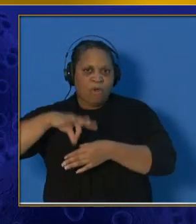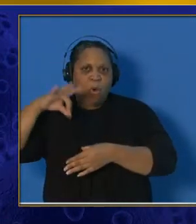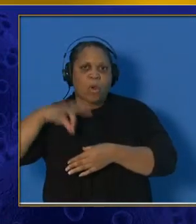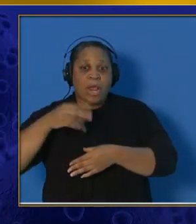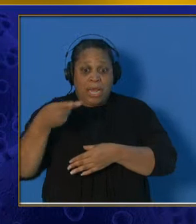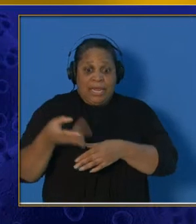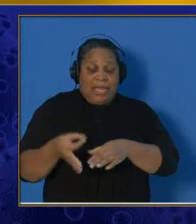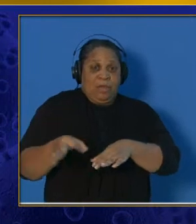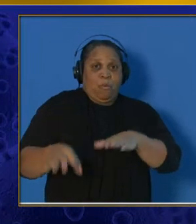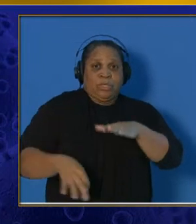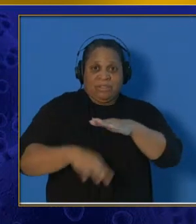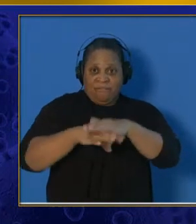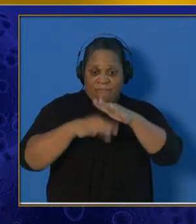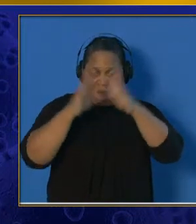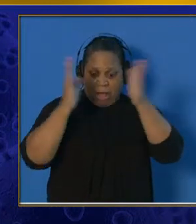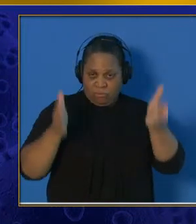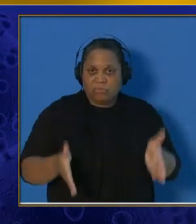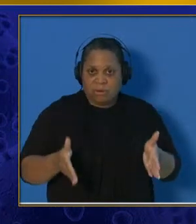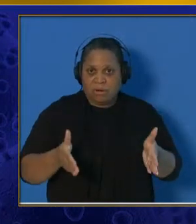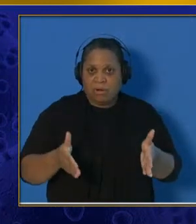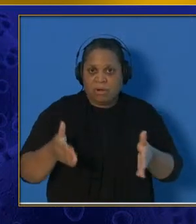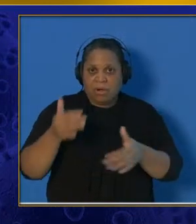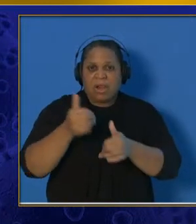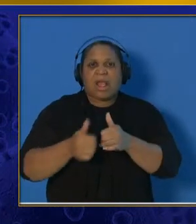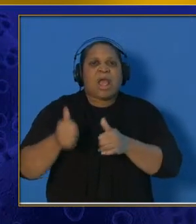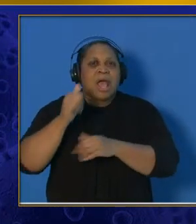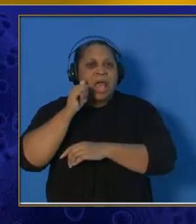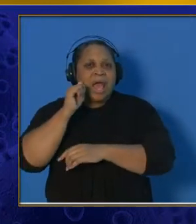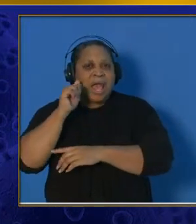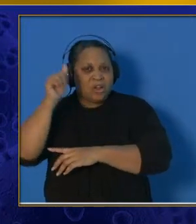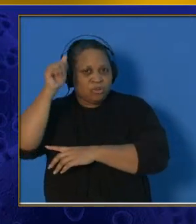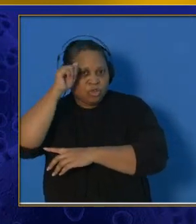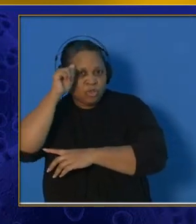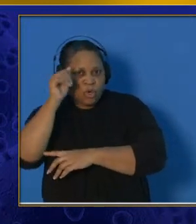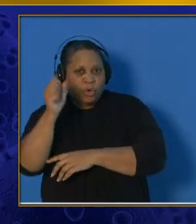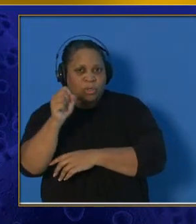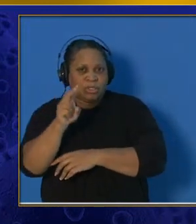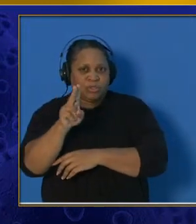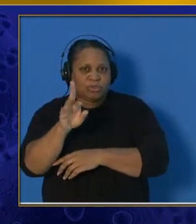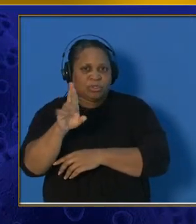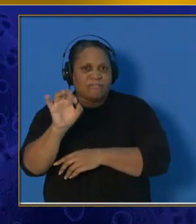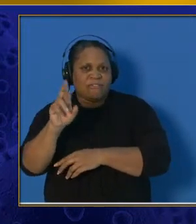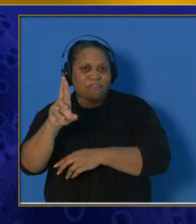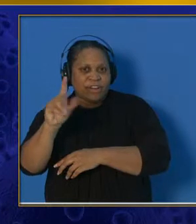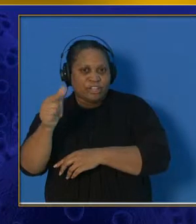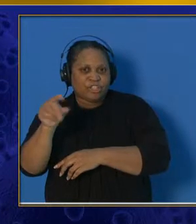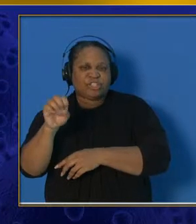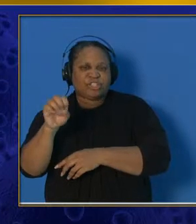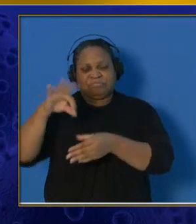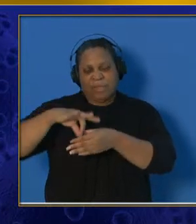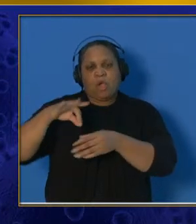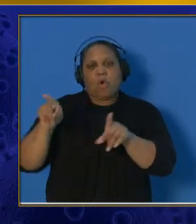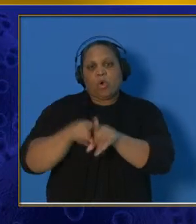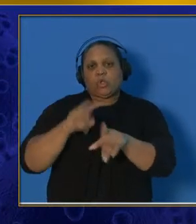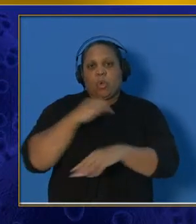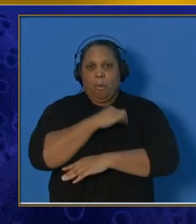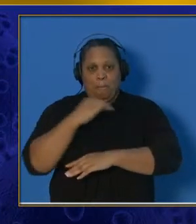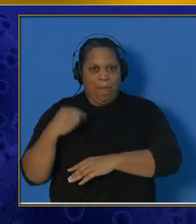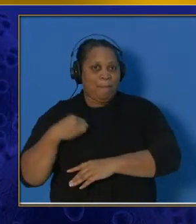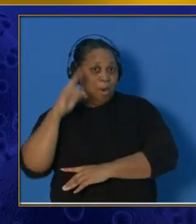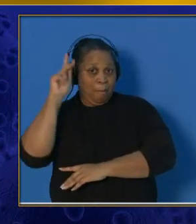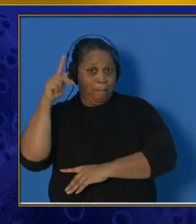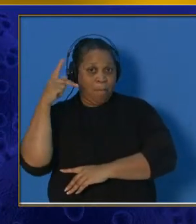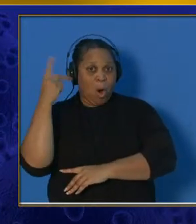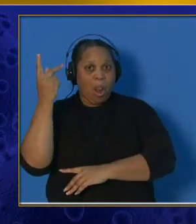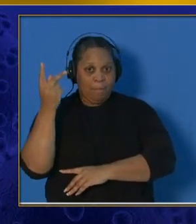Committee for Universal Adult Suffrage. And he was also an elected member of Parliament. He was